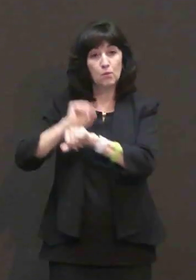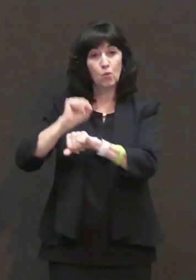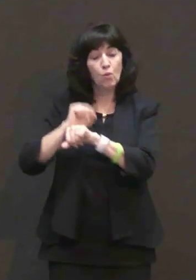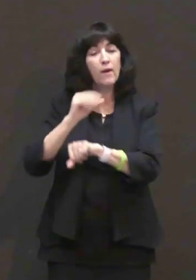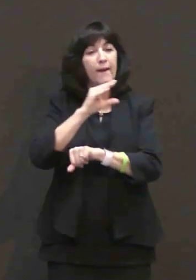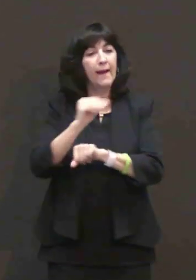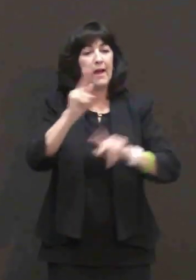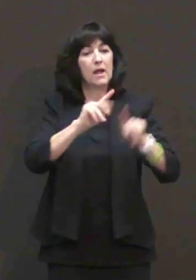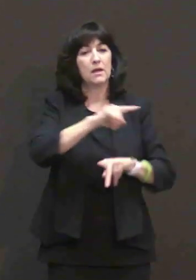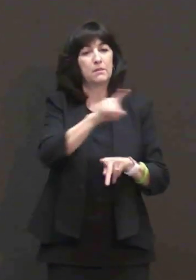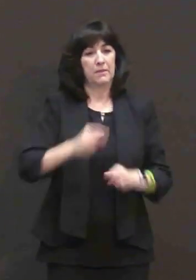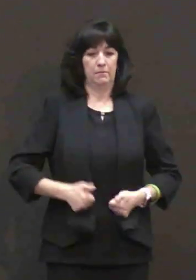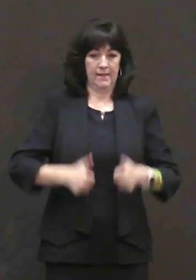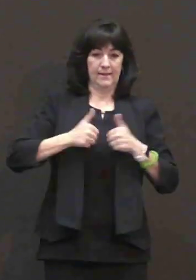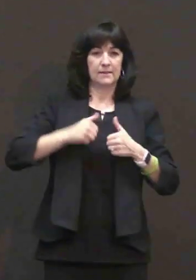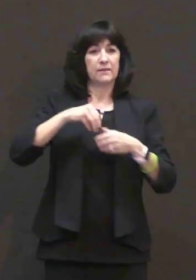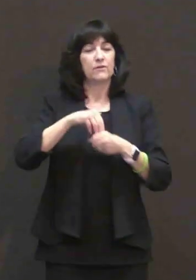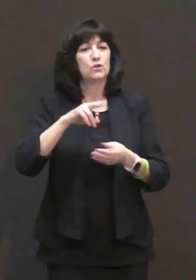residents.